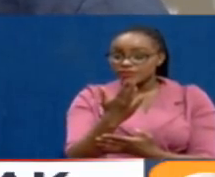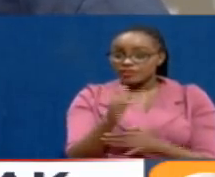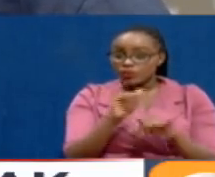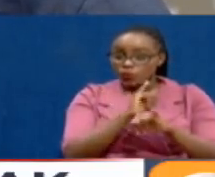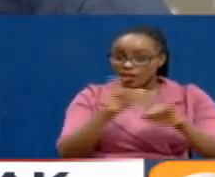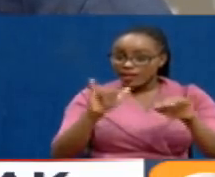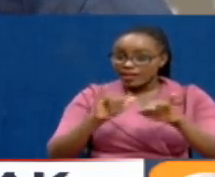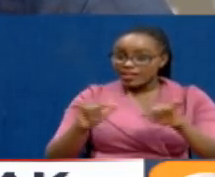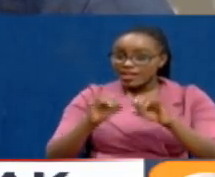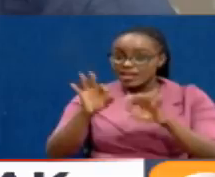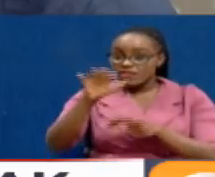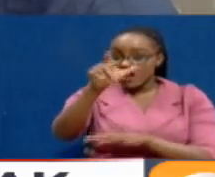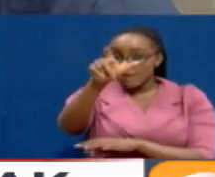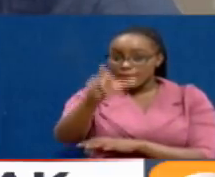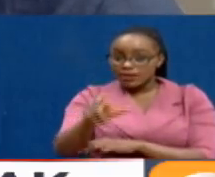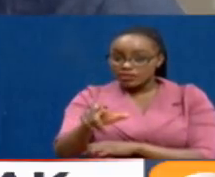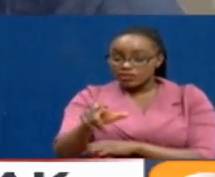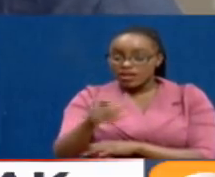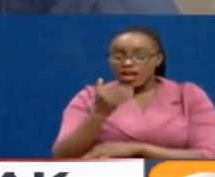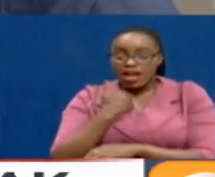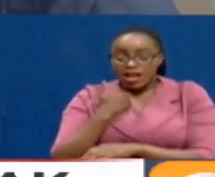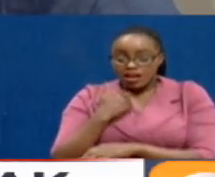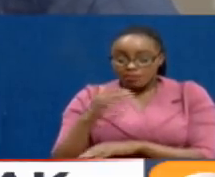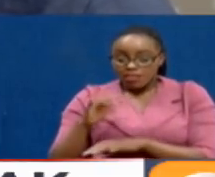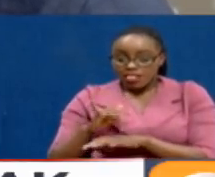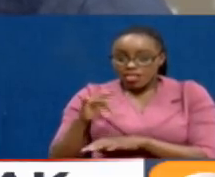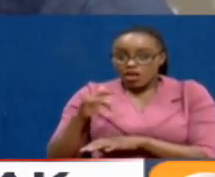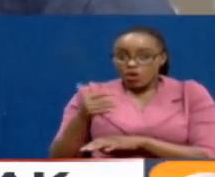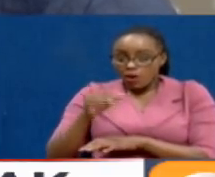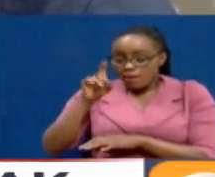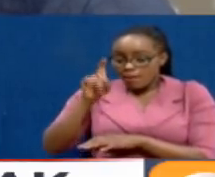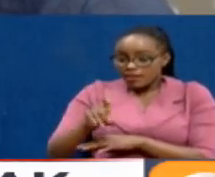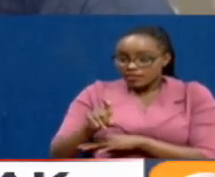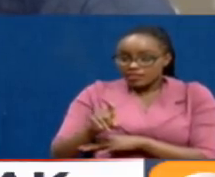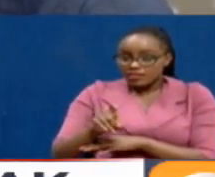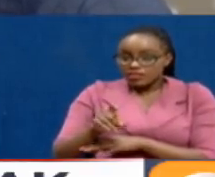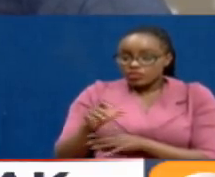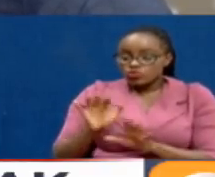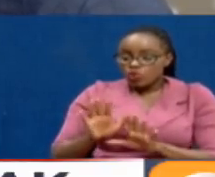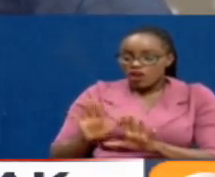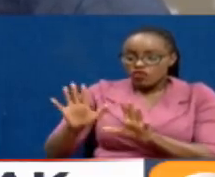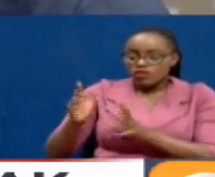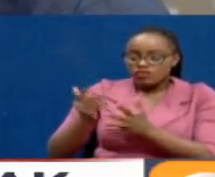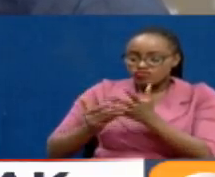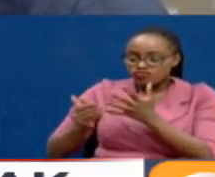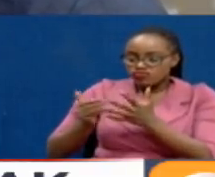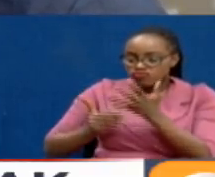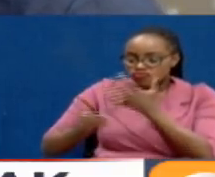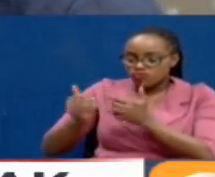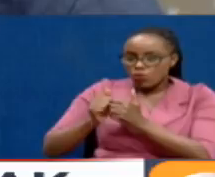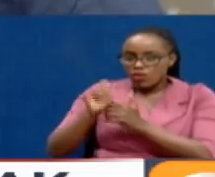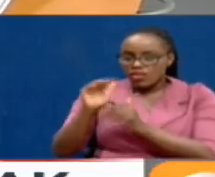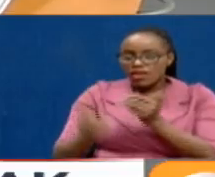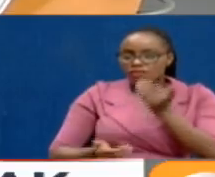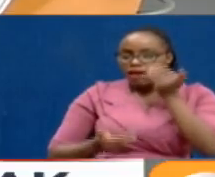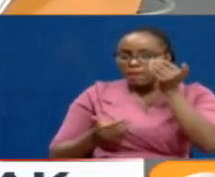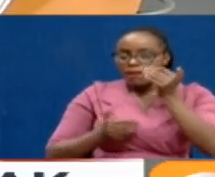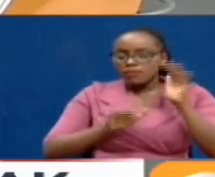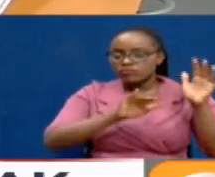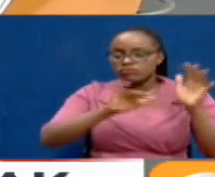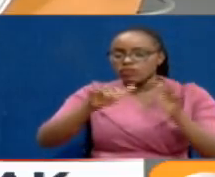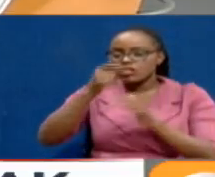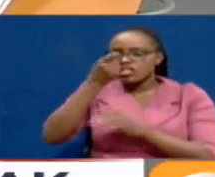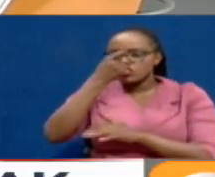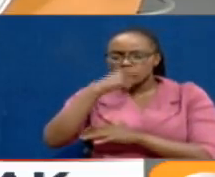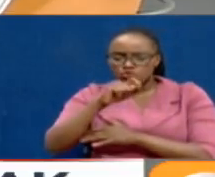cleaning them. And if somebody has been exposed, then they need to take the trouble to avoid interacting with that baby. Okay. Joy from Kitui